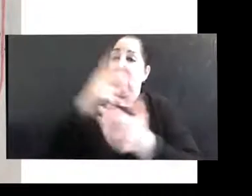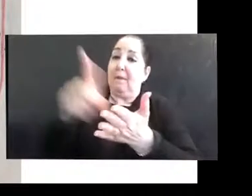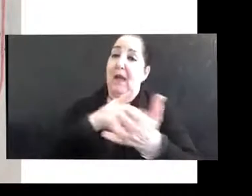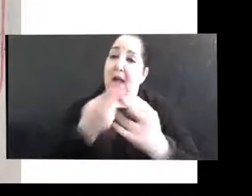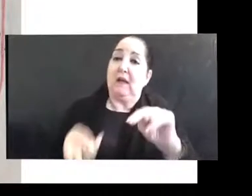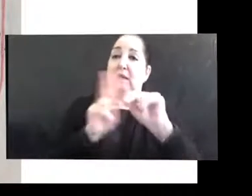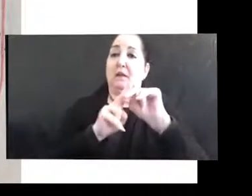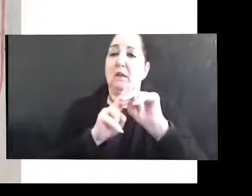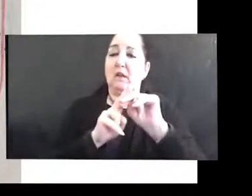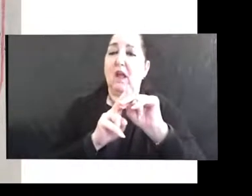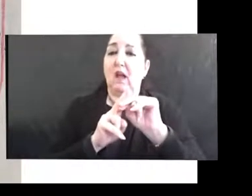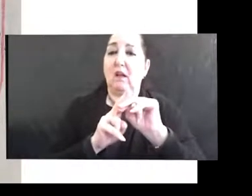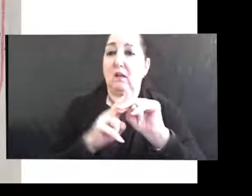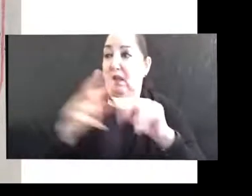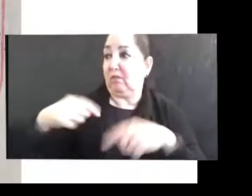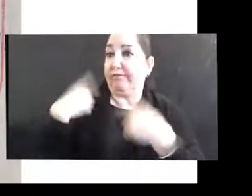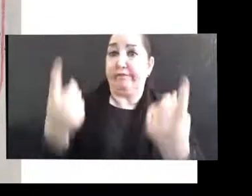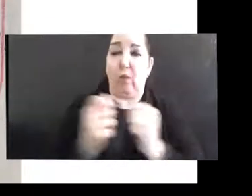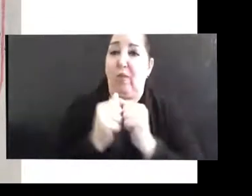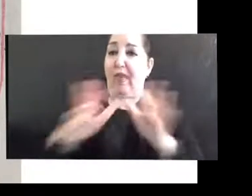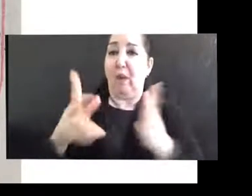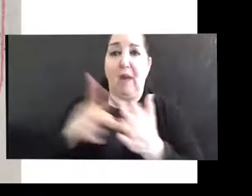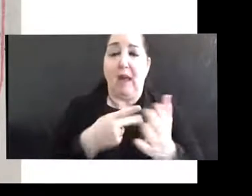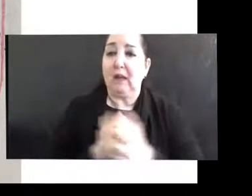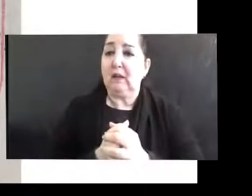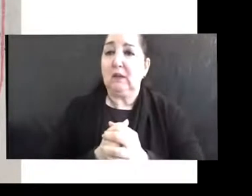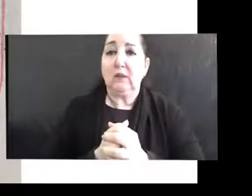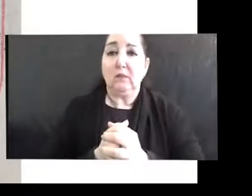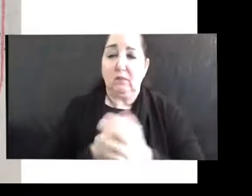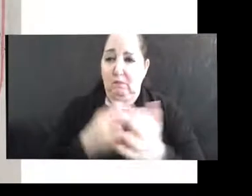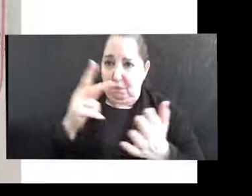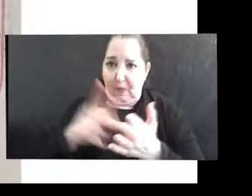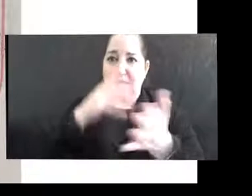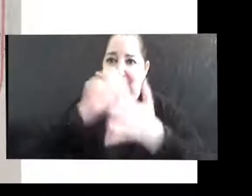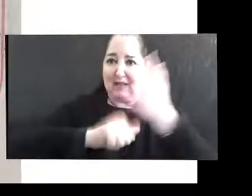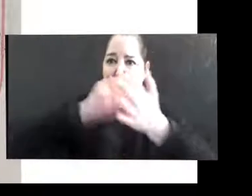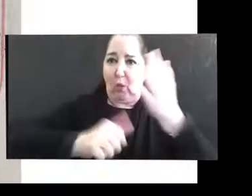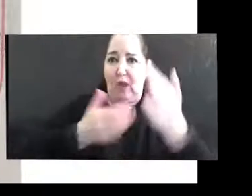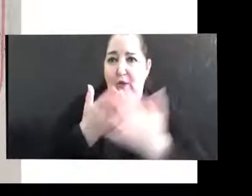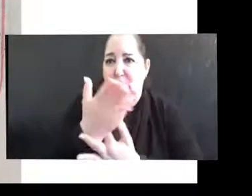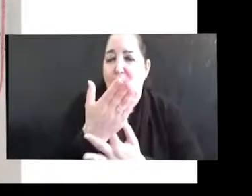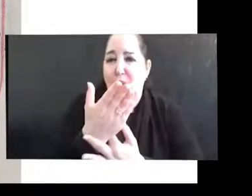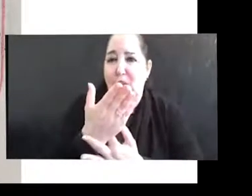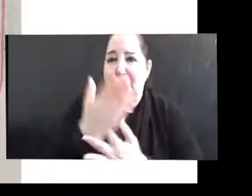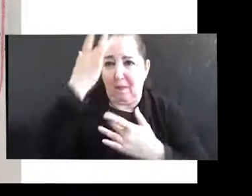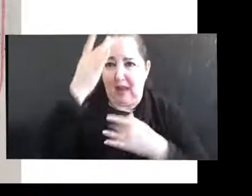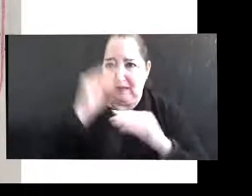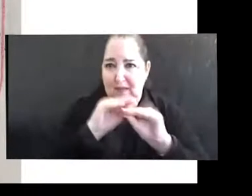the wages that they have been, you know, left without, essentially, and wages have been taken away from them through this period of